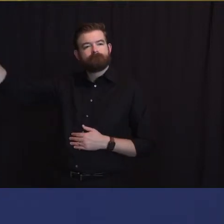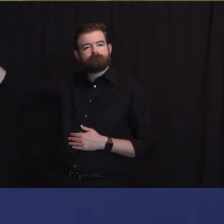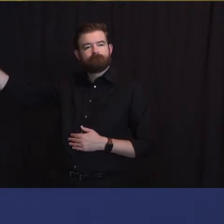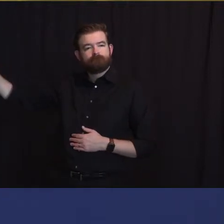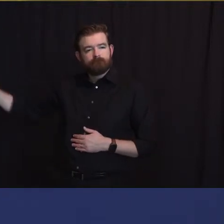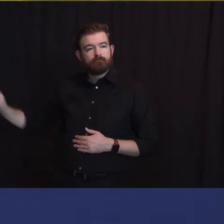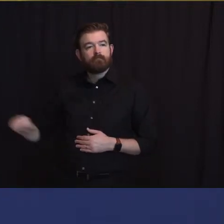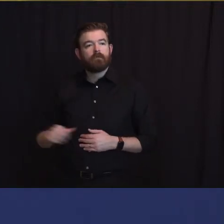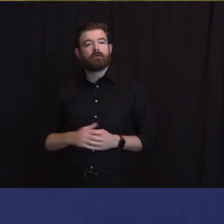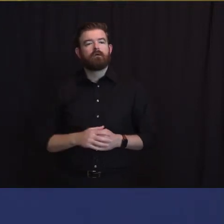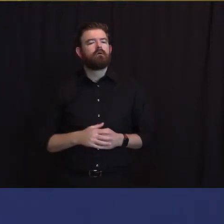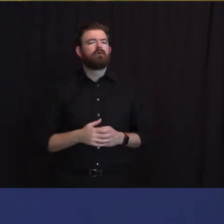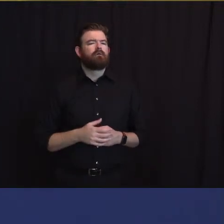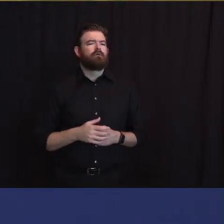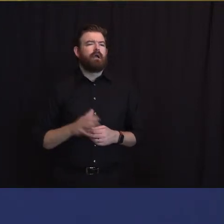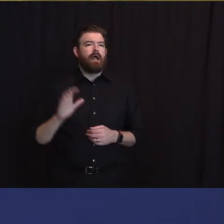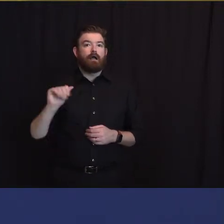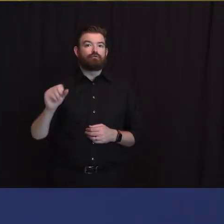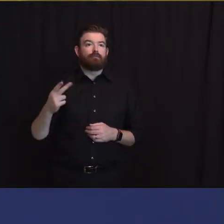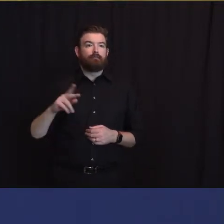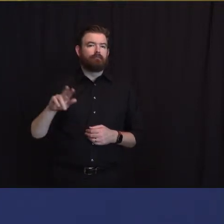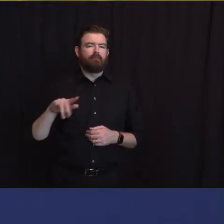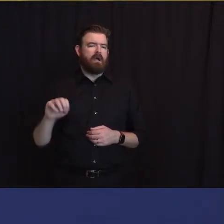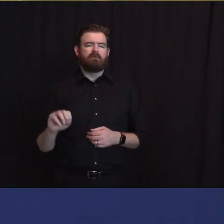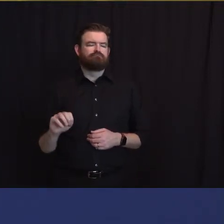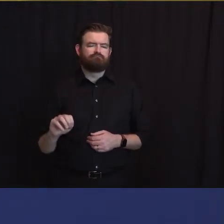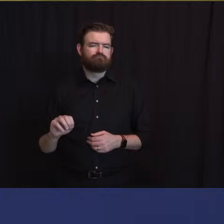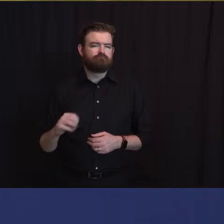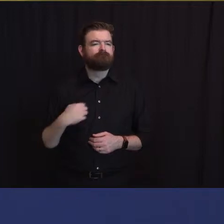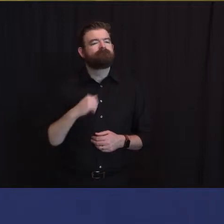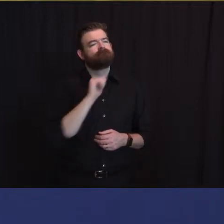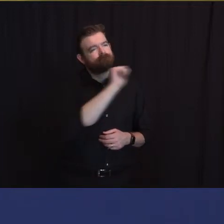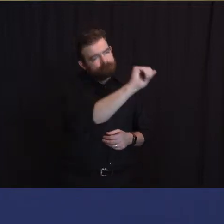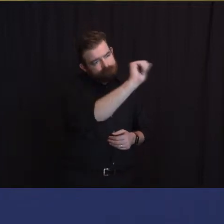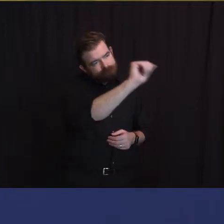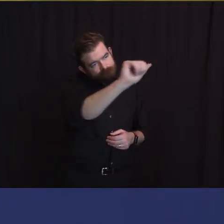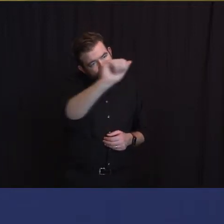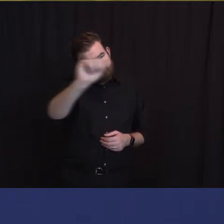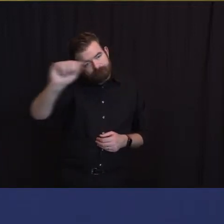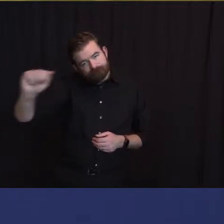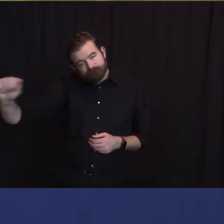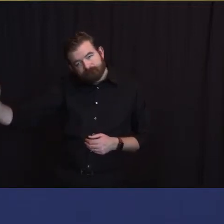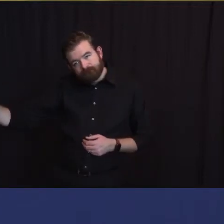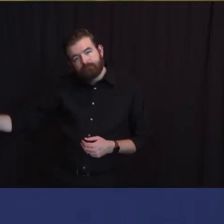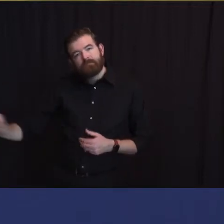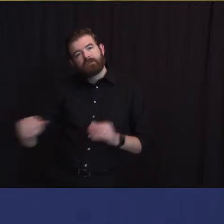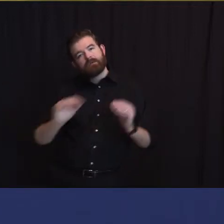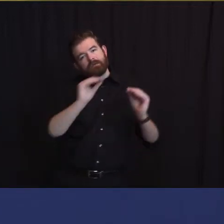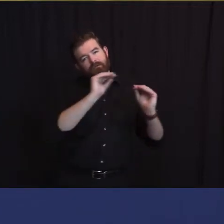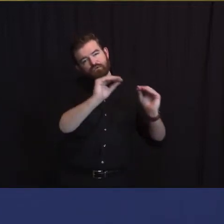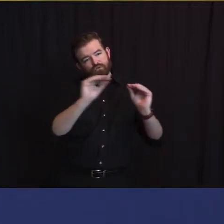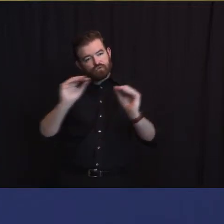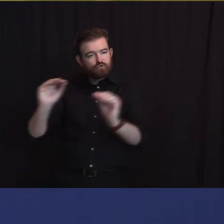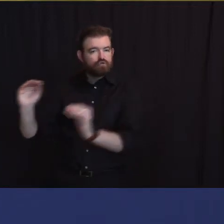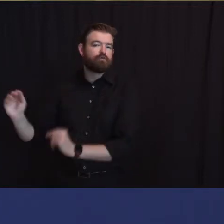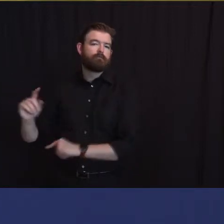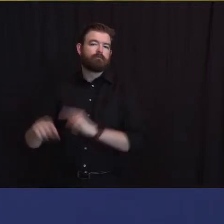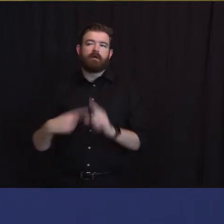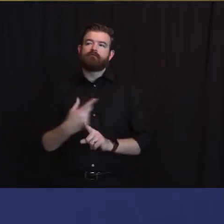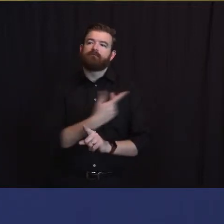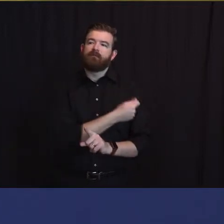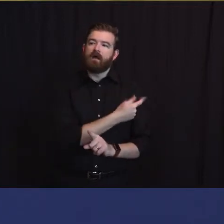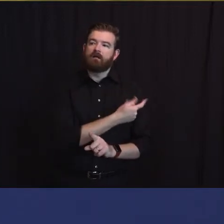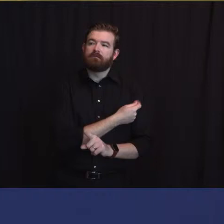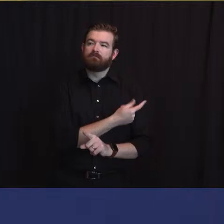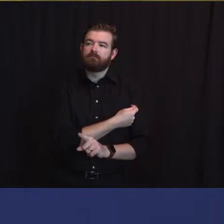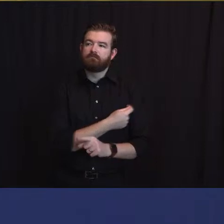we've said this when we have opened up over the past 9, 10 months at this point. And we